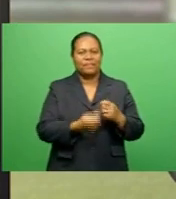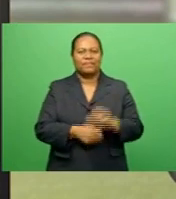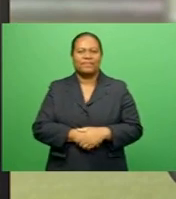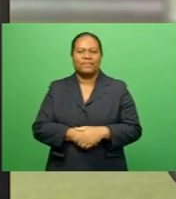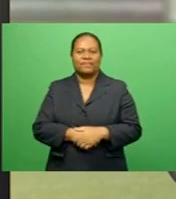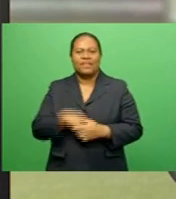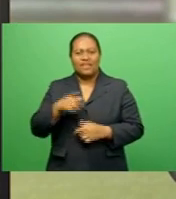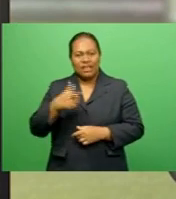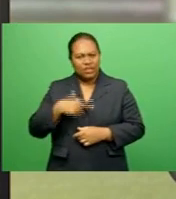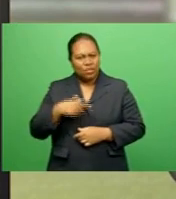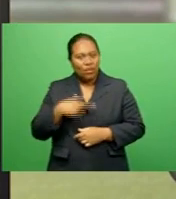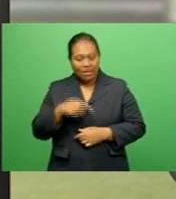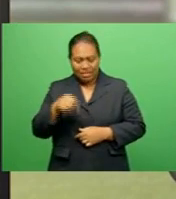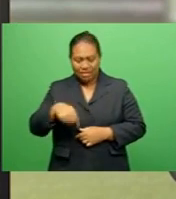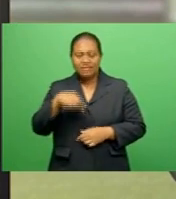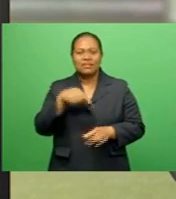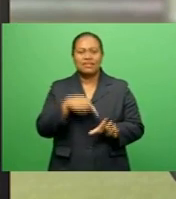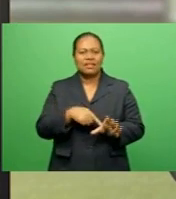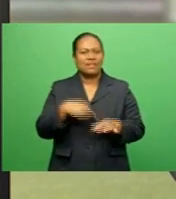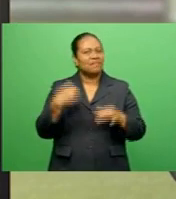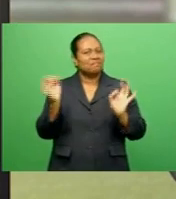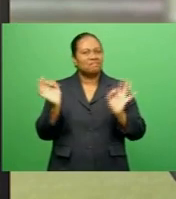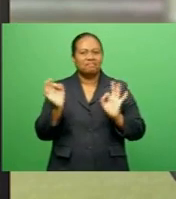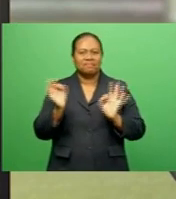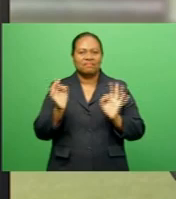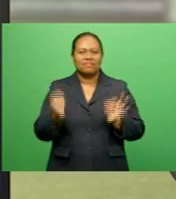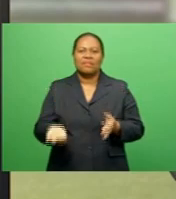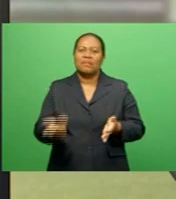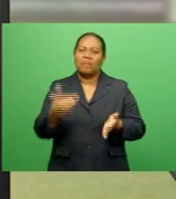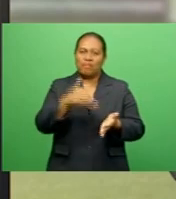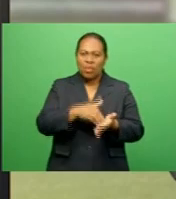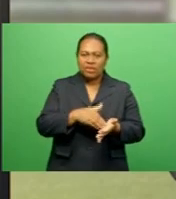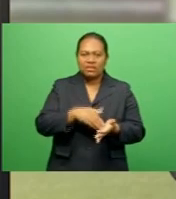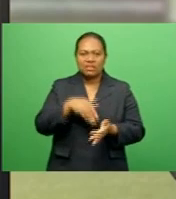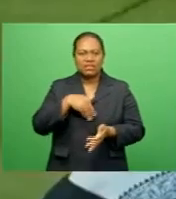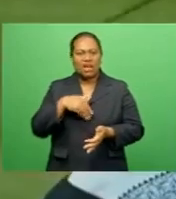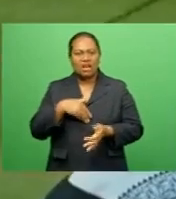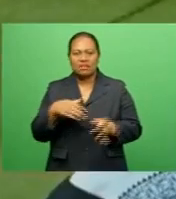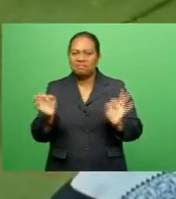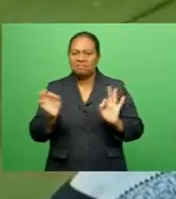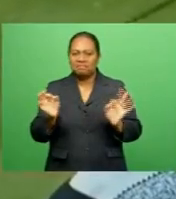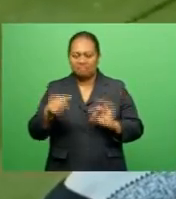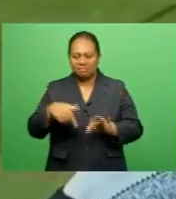this year there will be no card bonus point system.